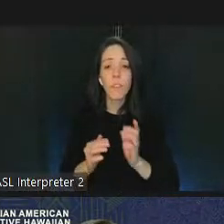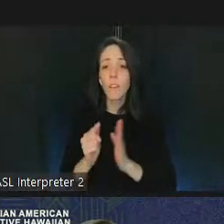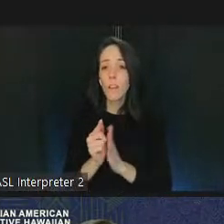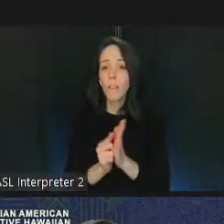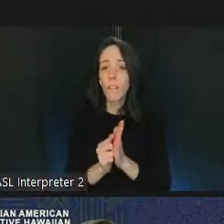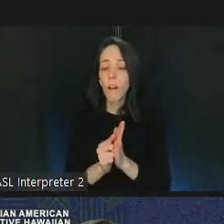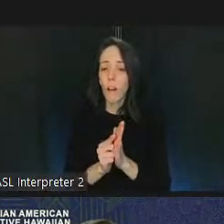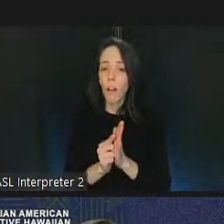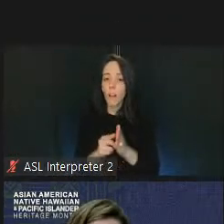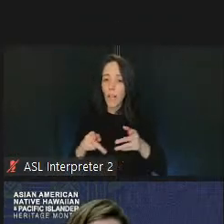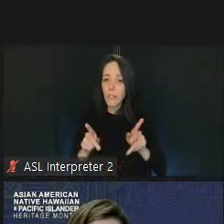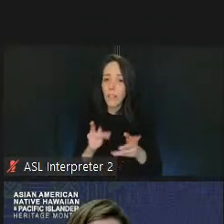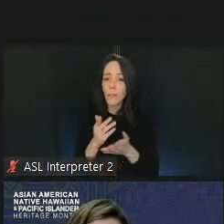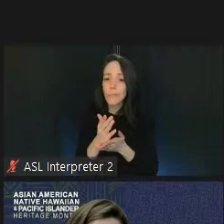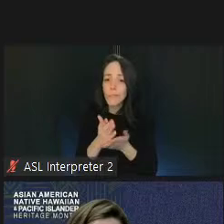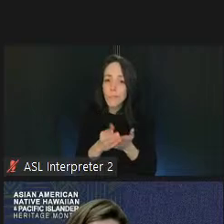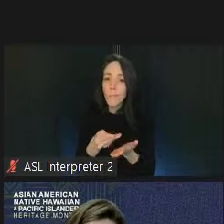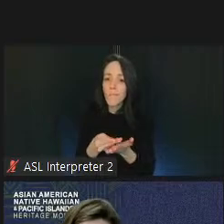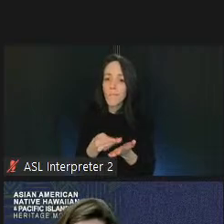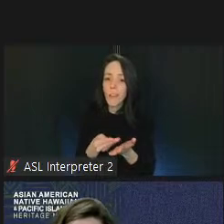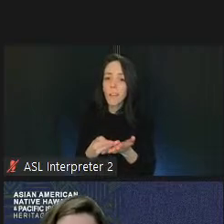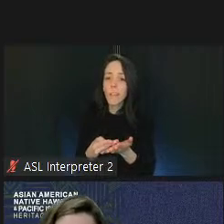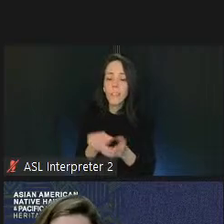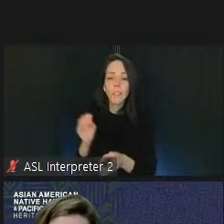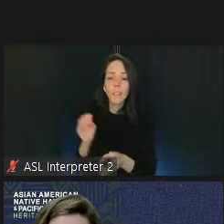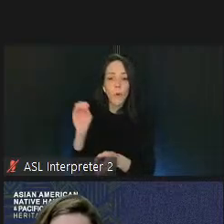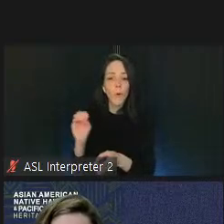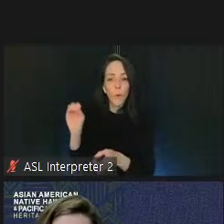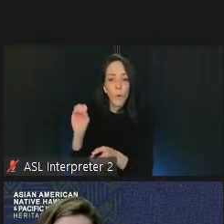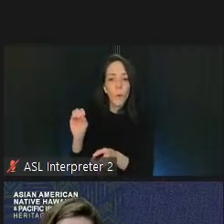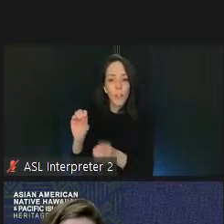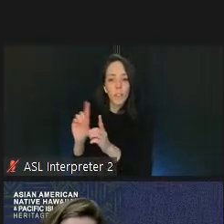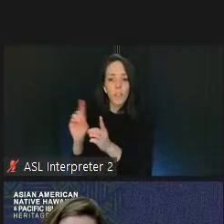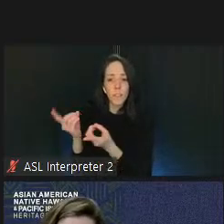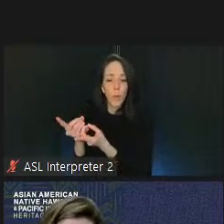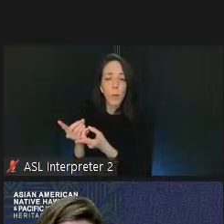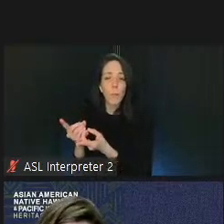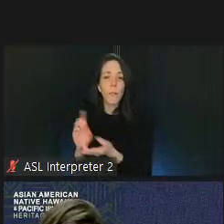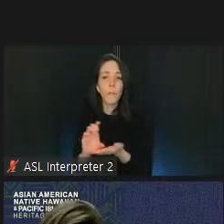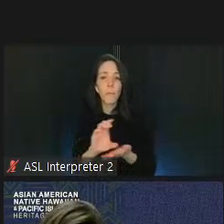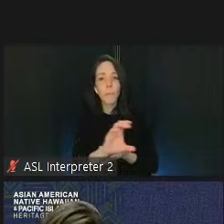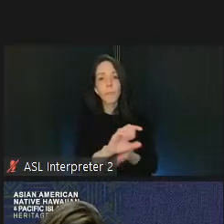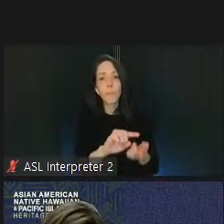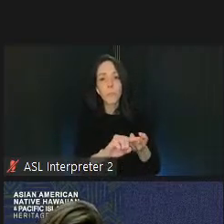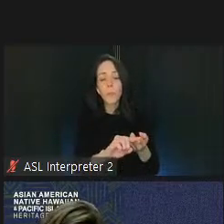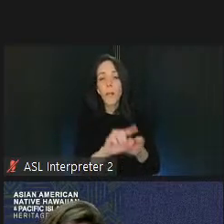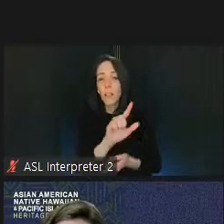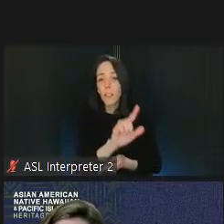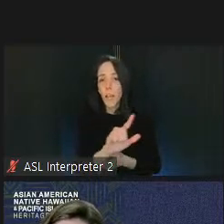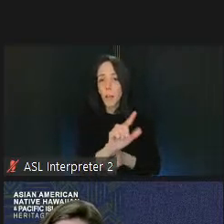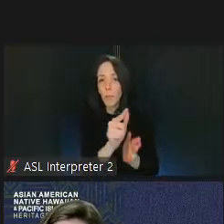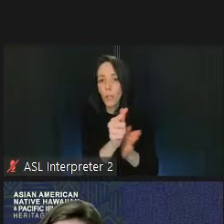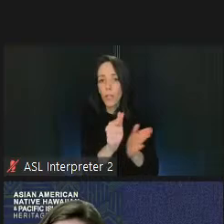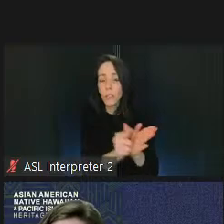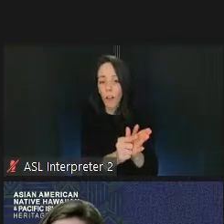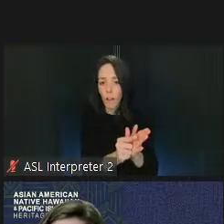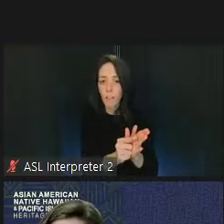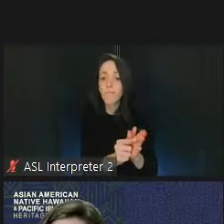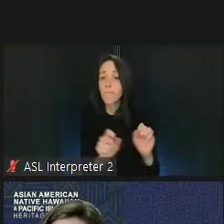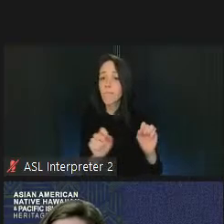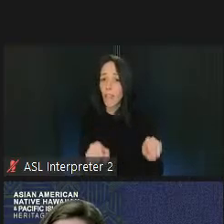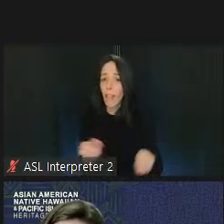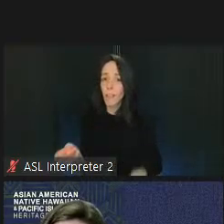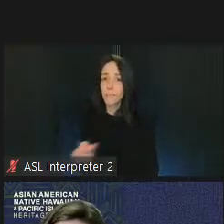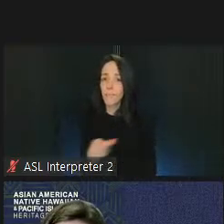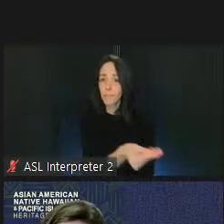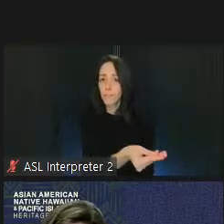from the Oregon Judicial Department to the Law Library to be diverted to conciliation services, as determined by the Board of